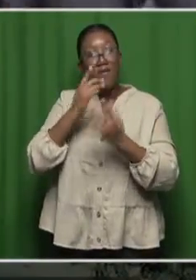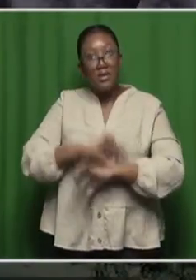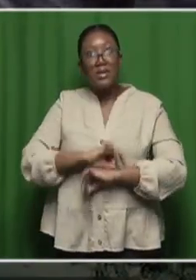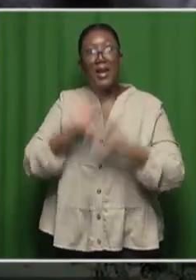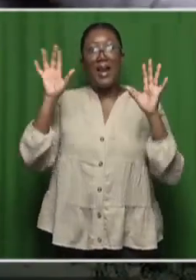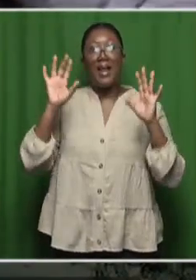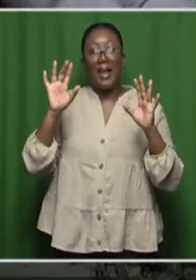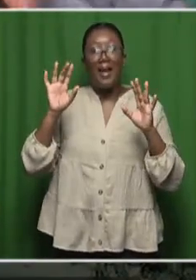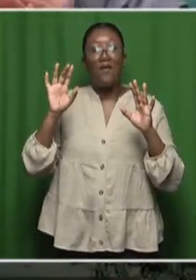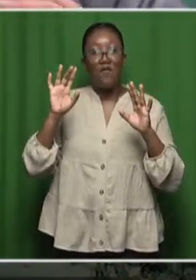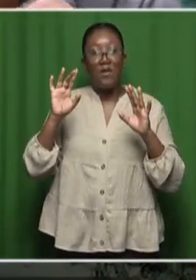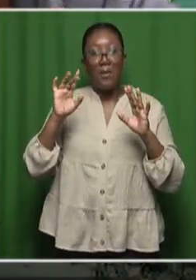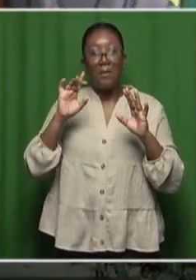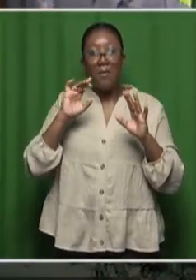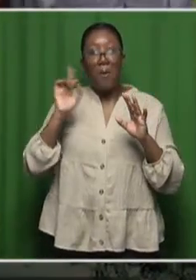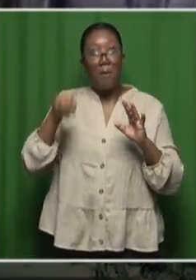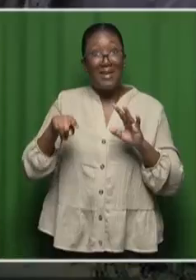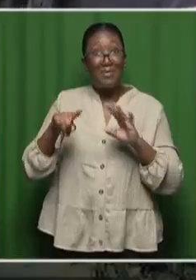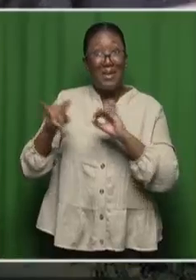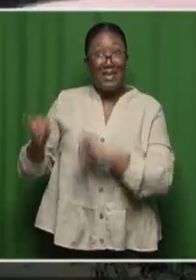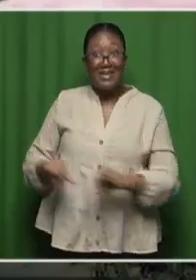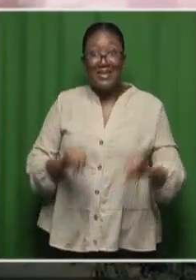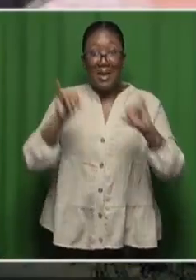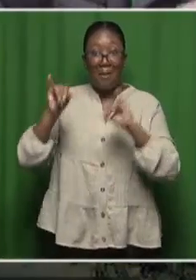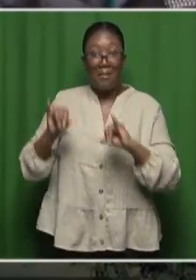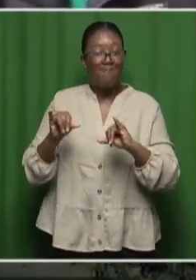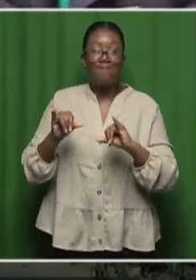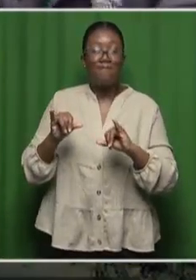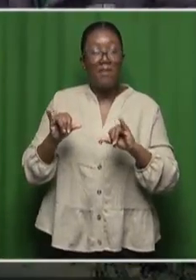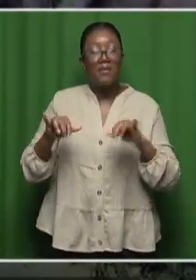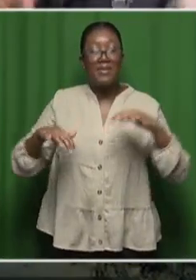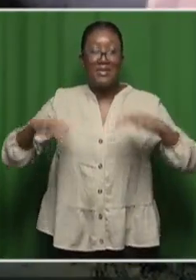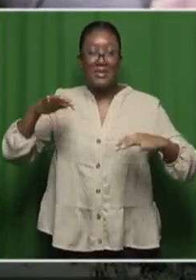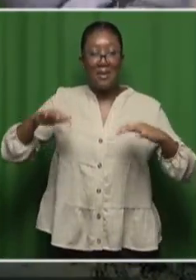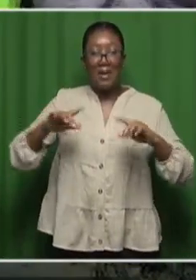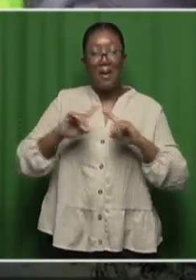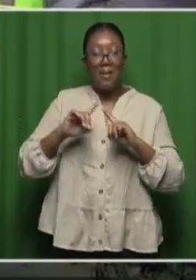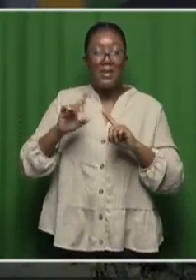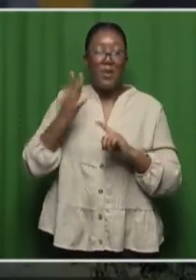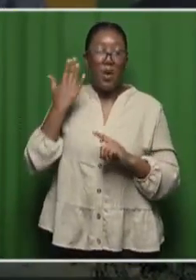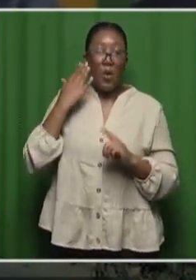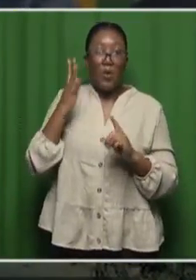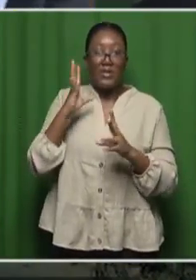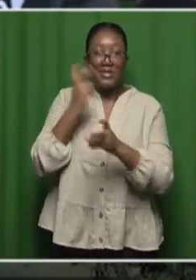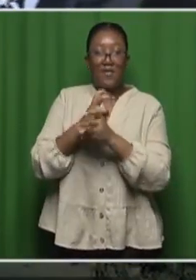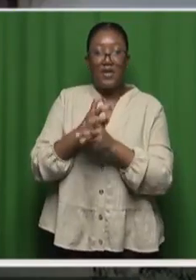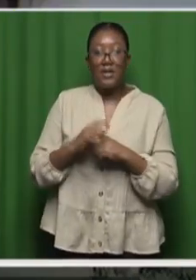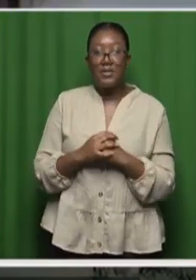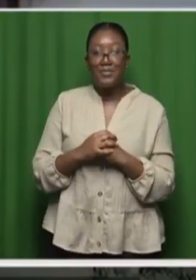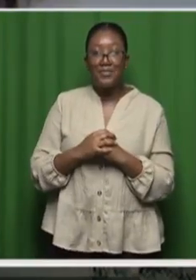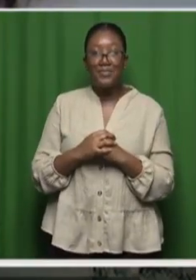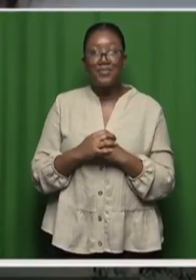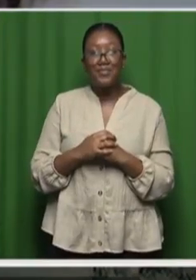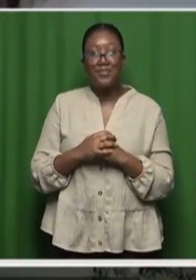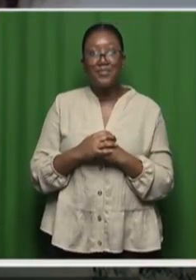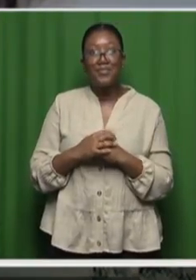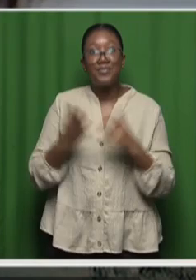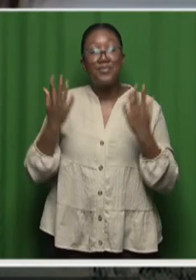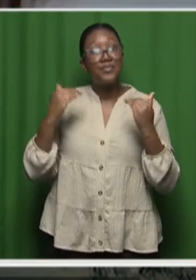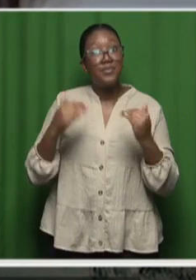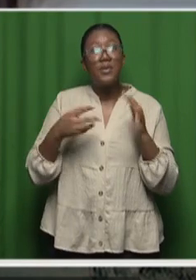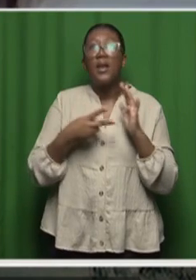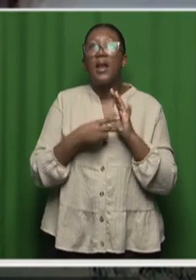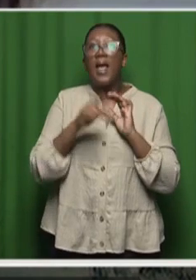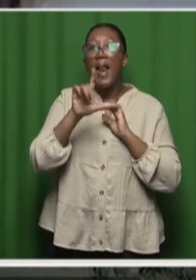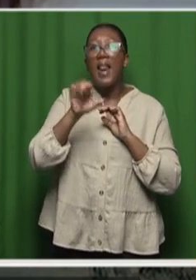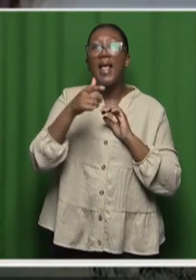be identical. So there are some issues at play here. So the interesting point in terms of this legacy